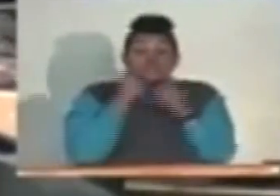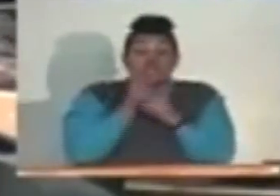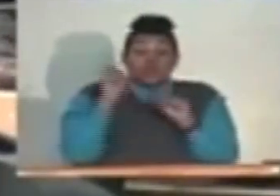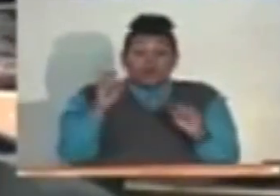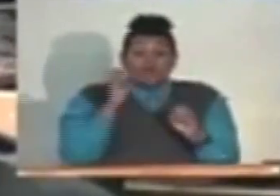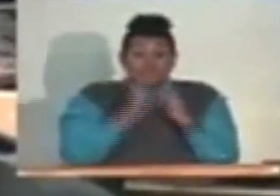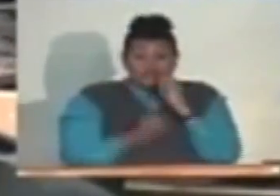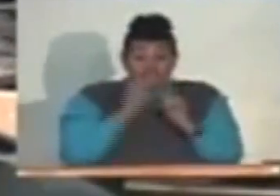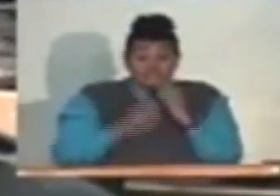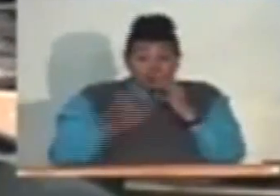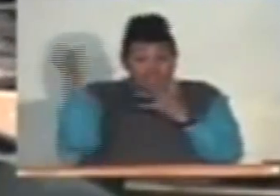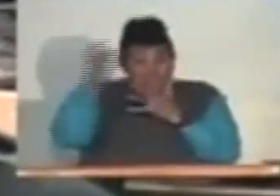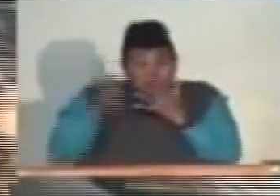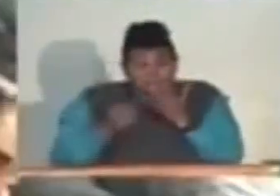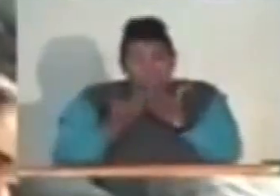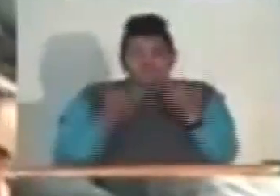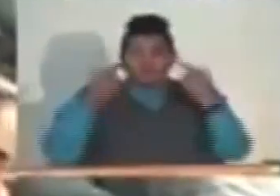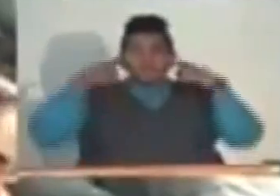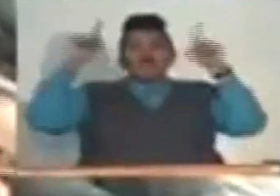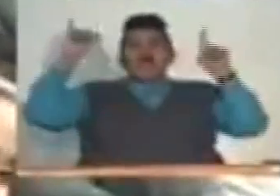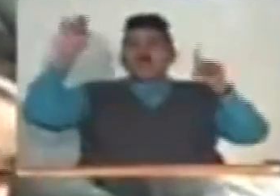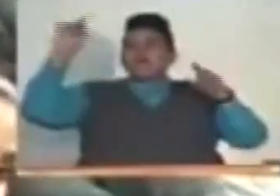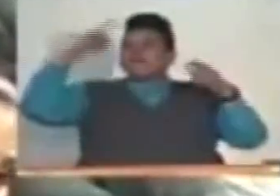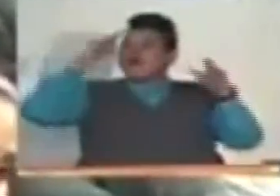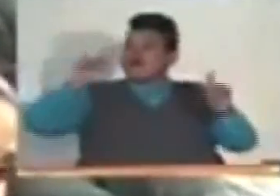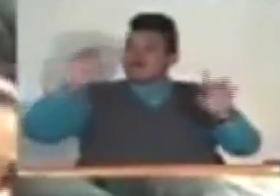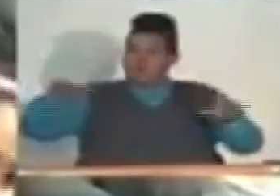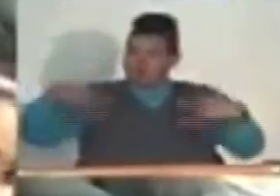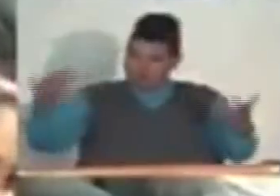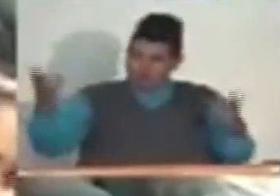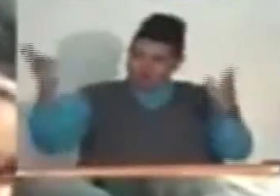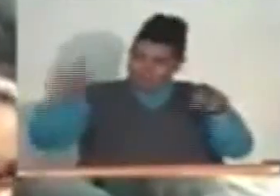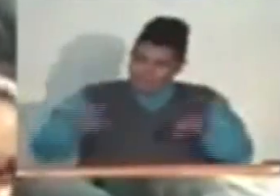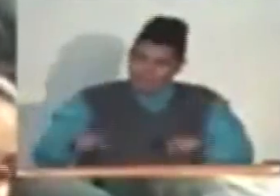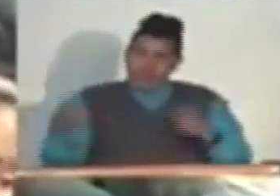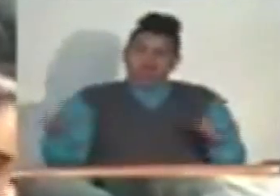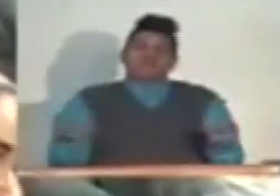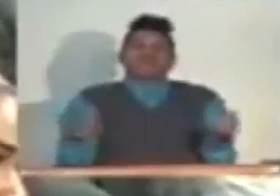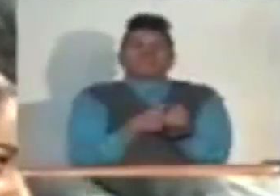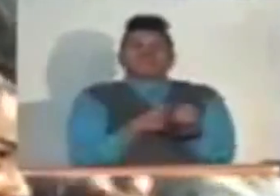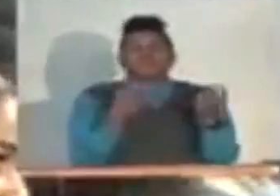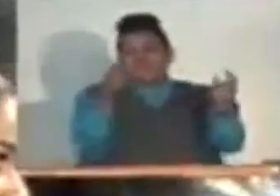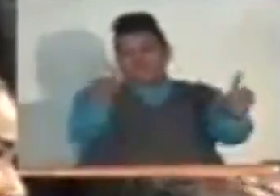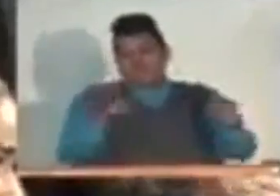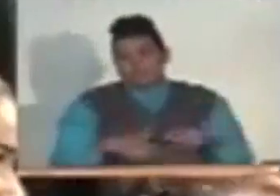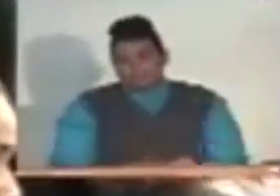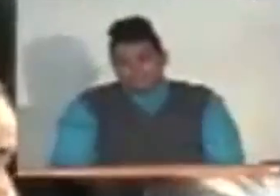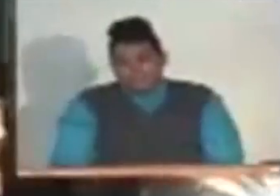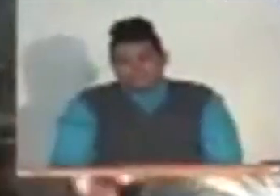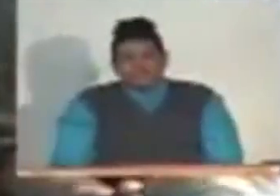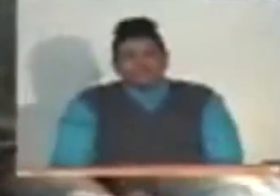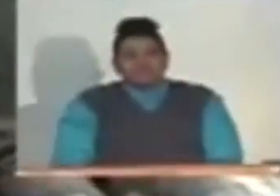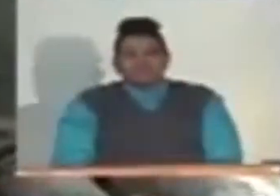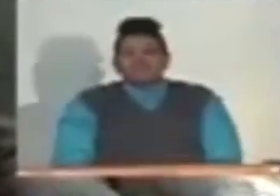do all of those things as a precondition, because the Jamaican authorities